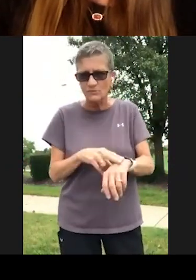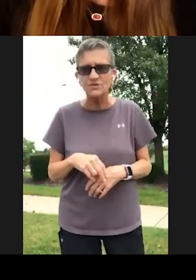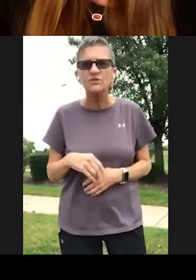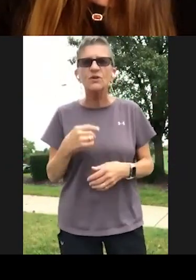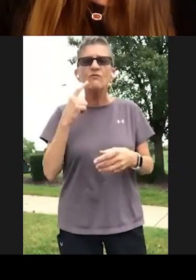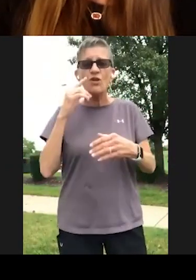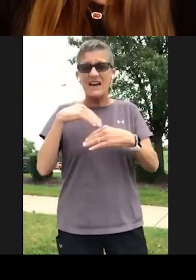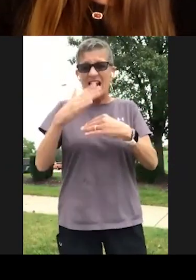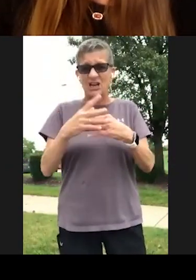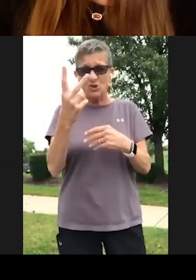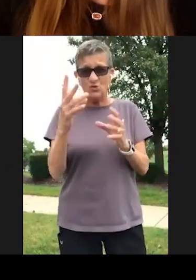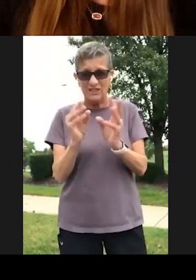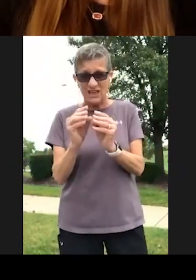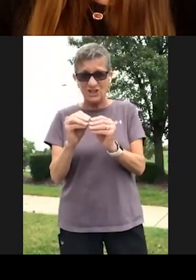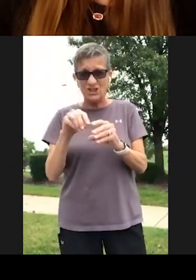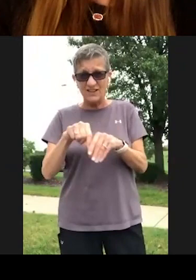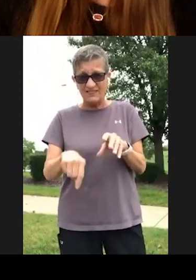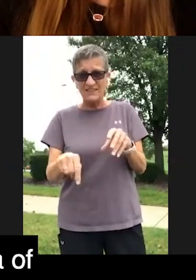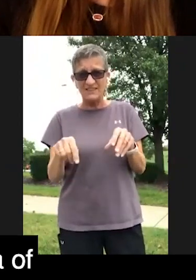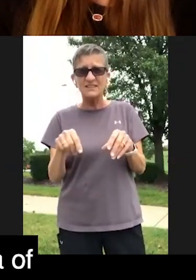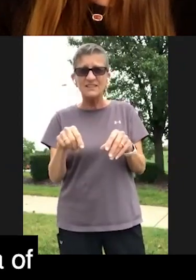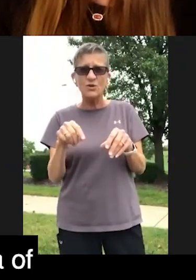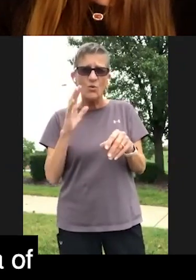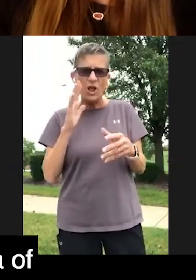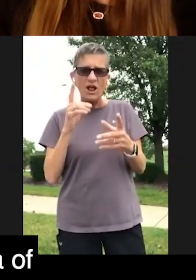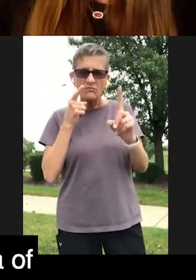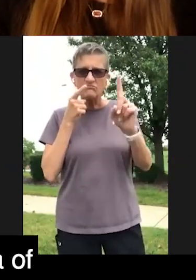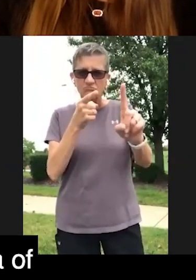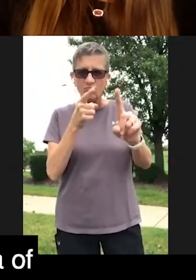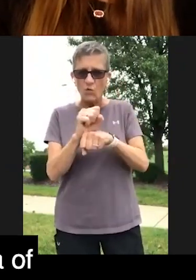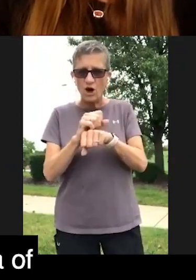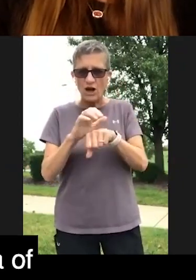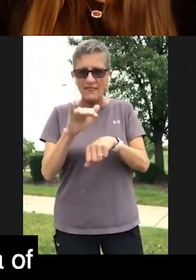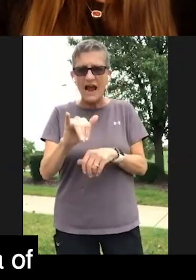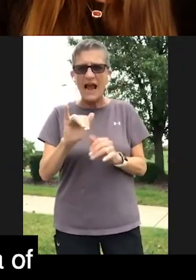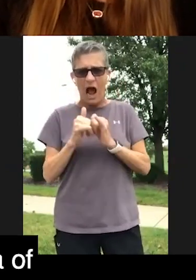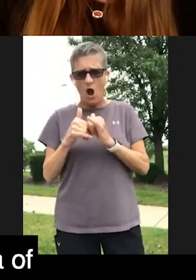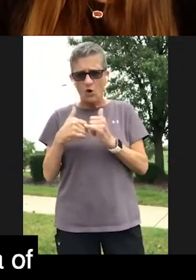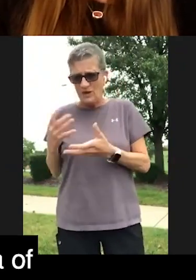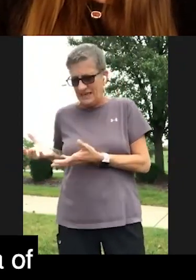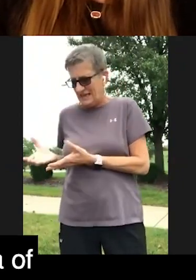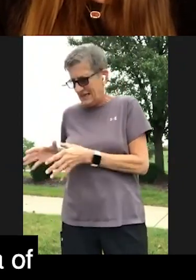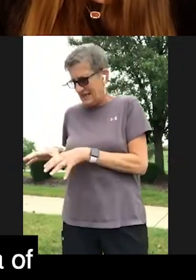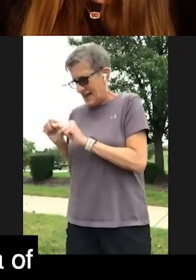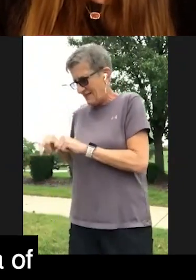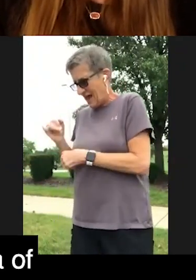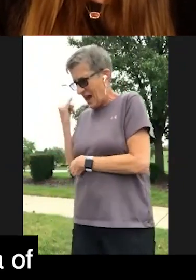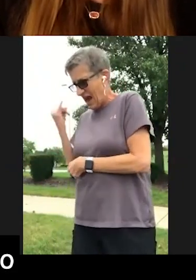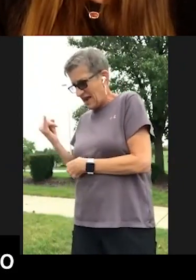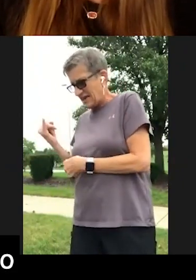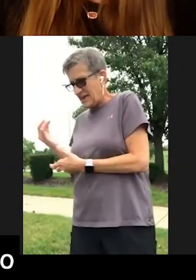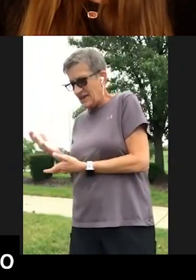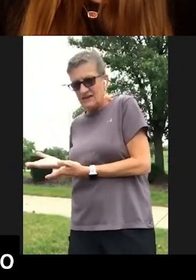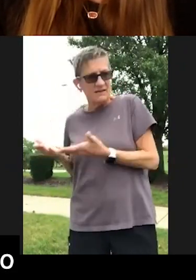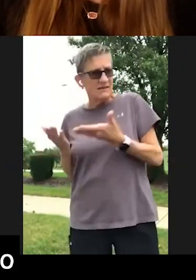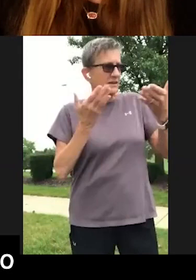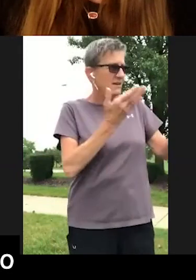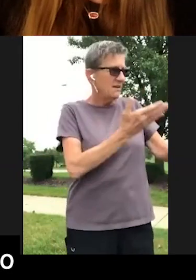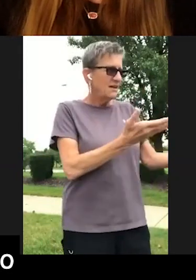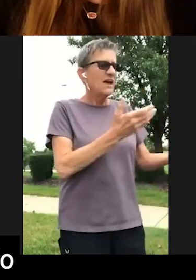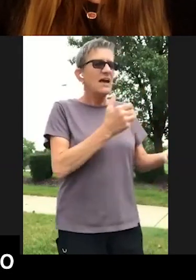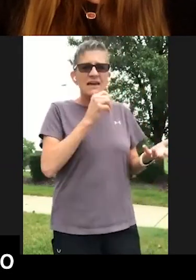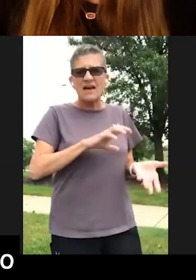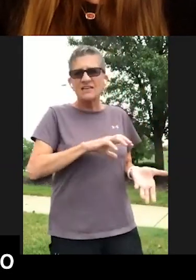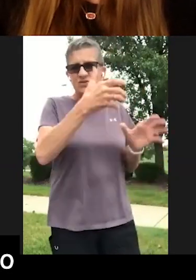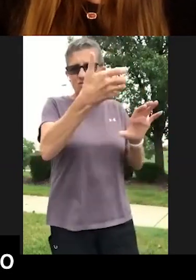session will do some work in that way. How do we carry this idea of disrupting these ableist norms in the classroom